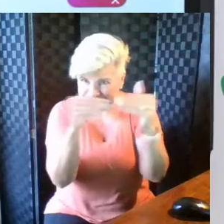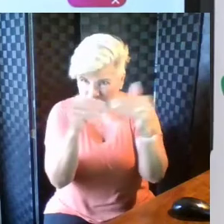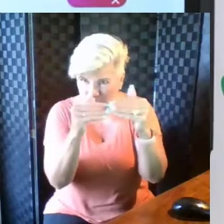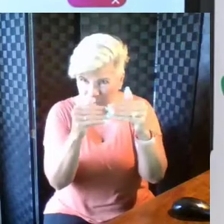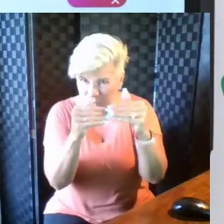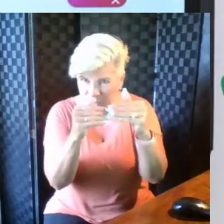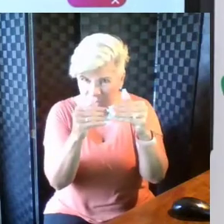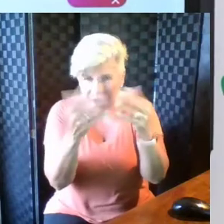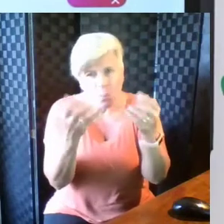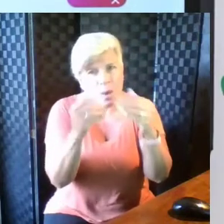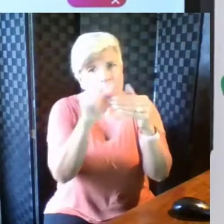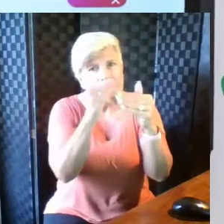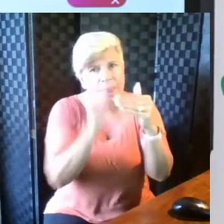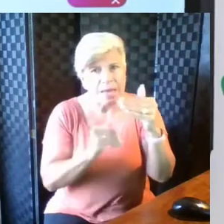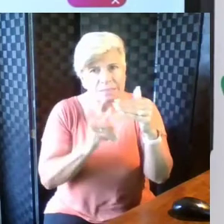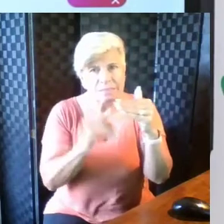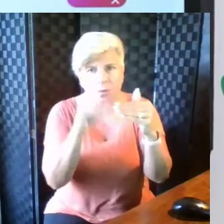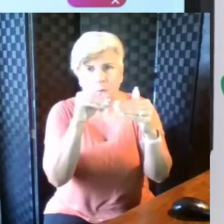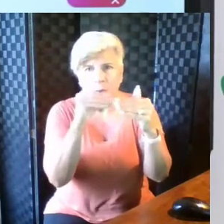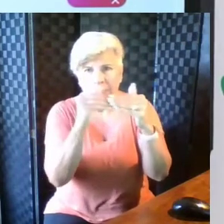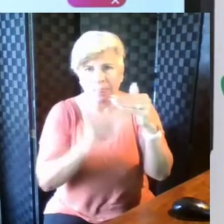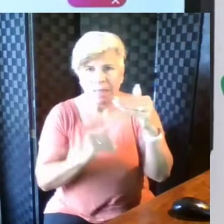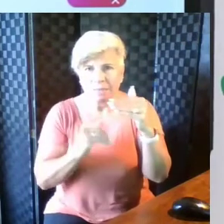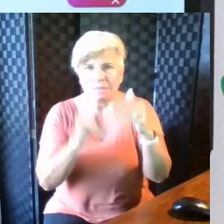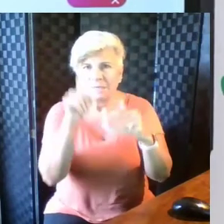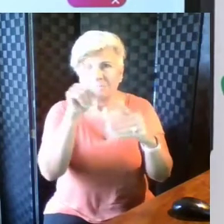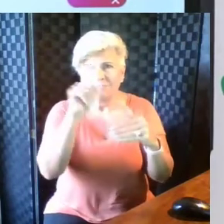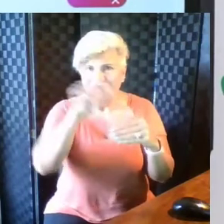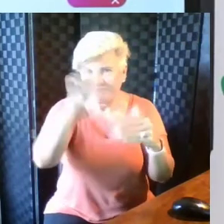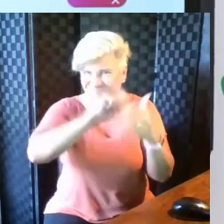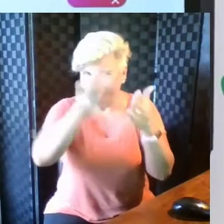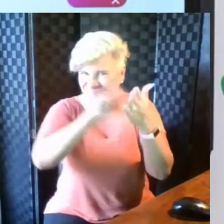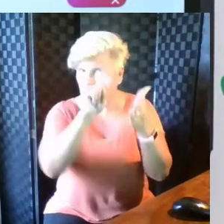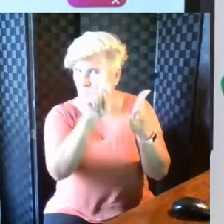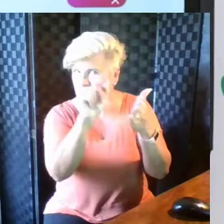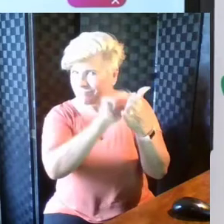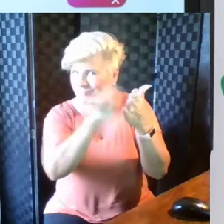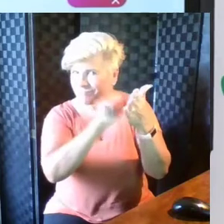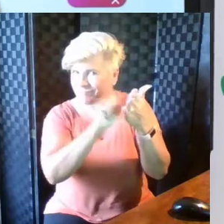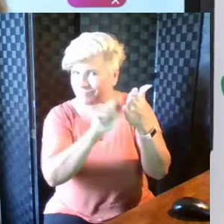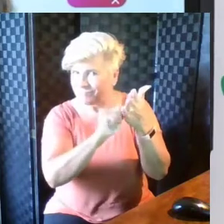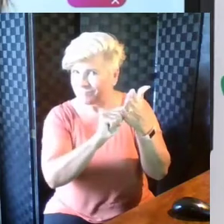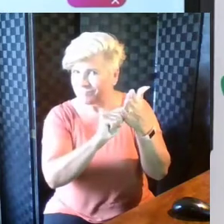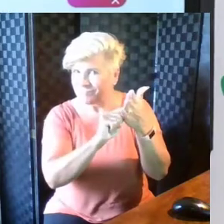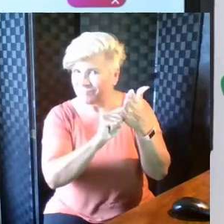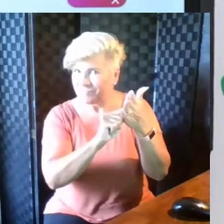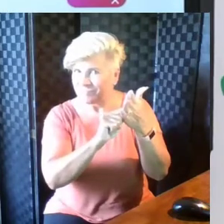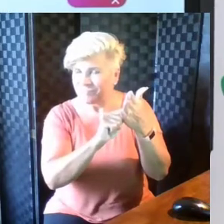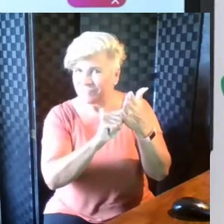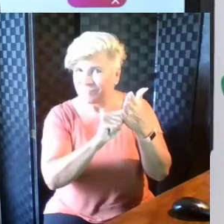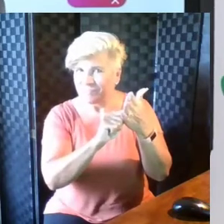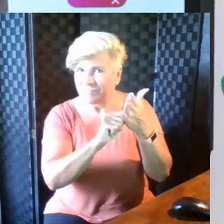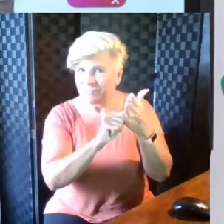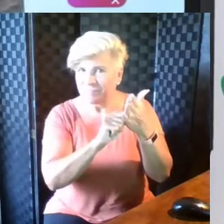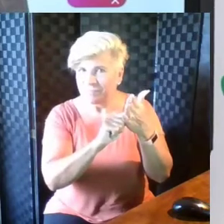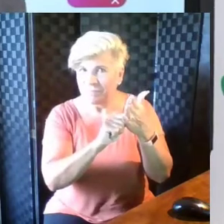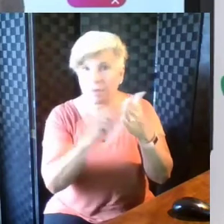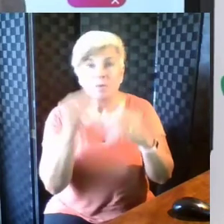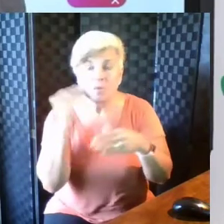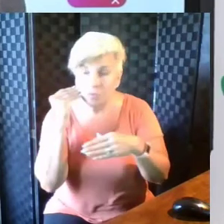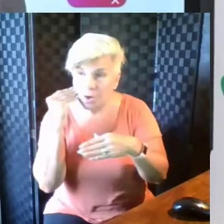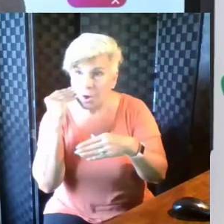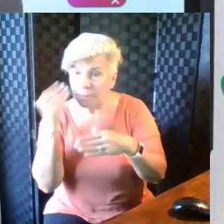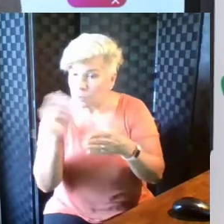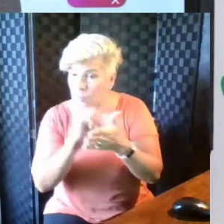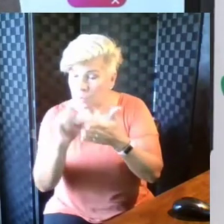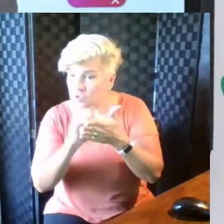make it one less? I'm going to take one of those away. So I'm just going to scribble that out because it's easier than finding my eraser. And if you're at home